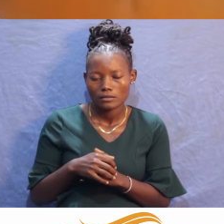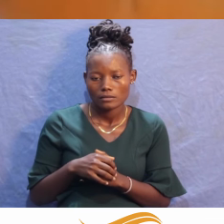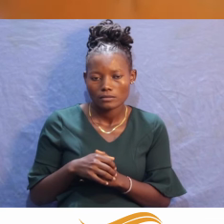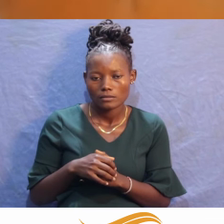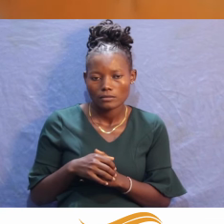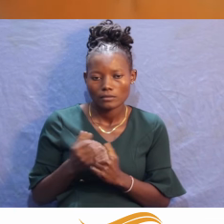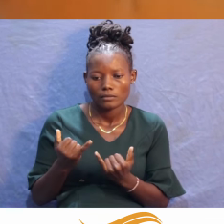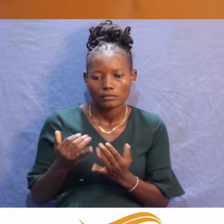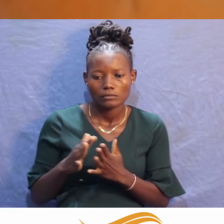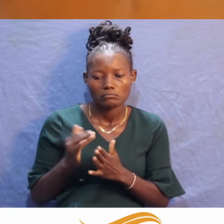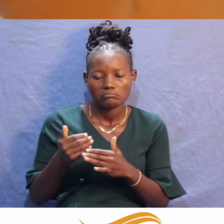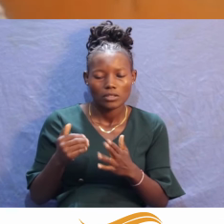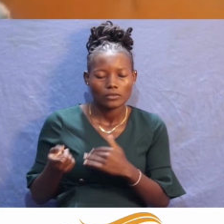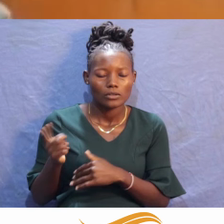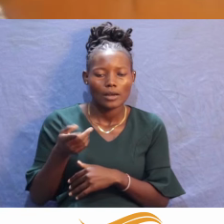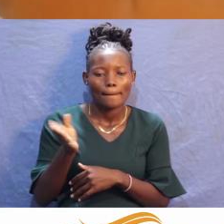play football.